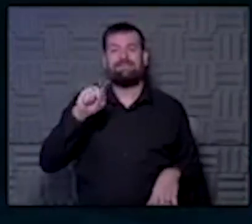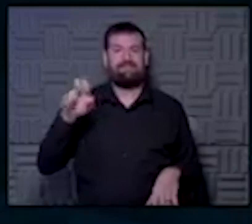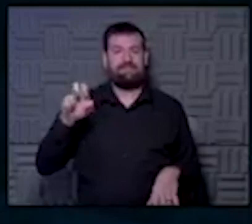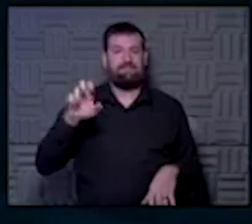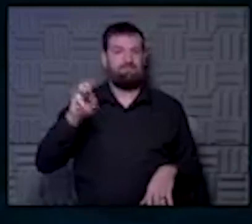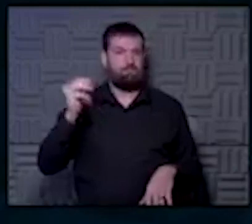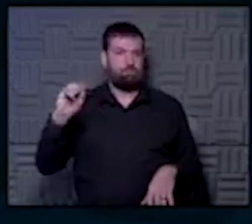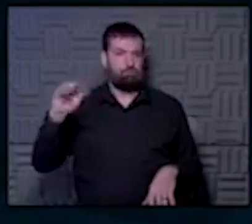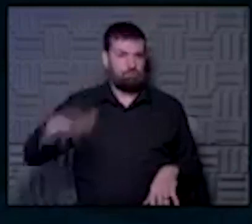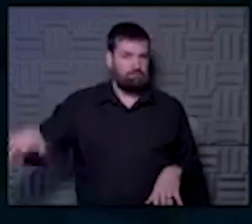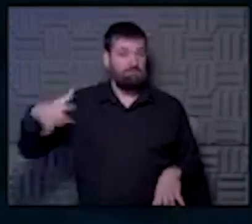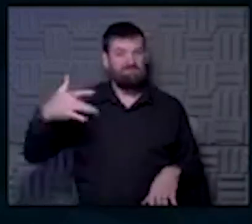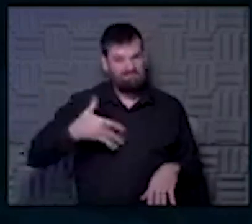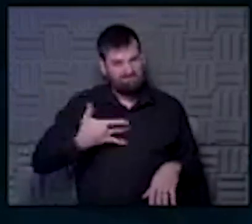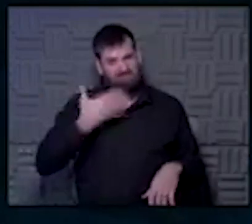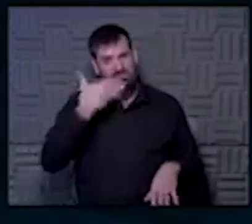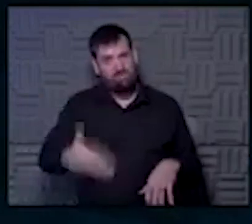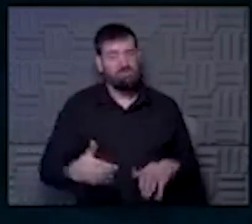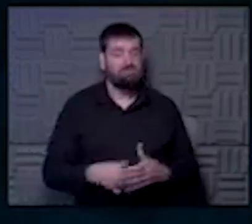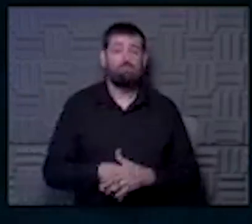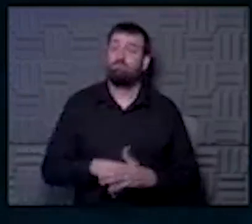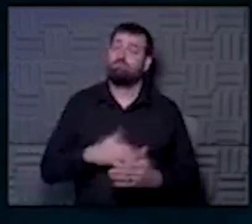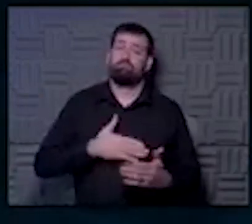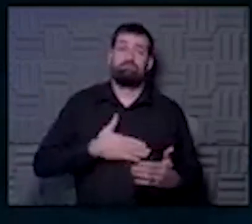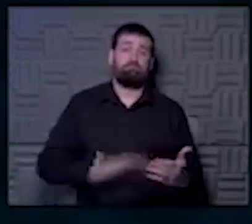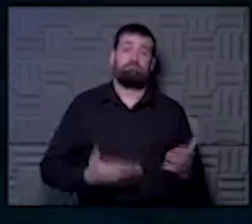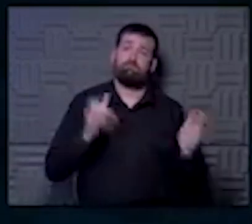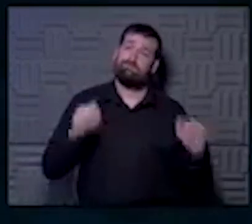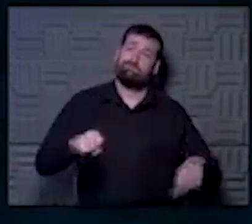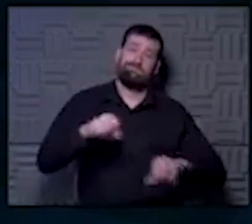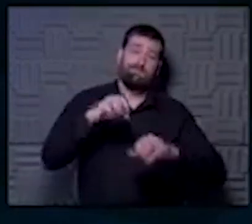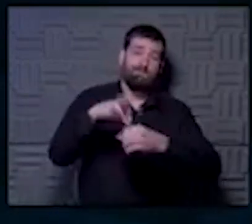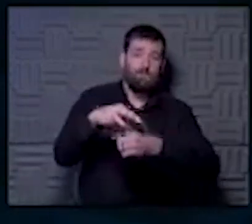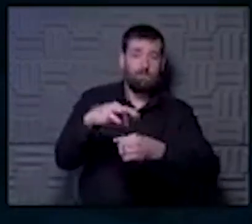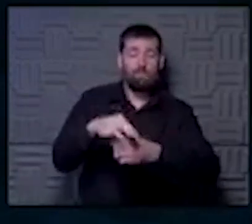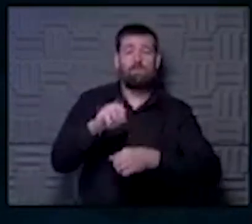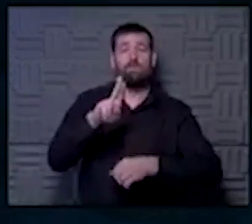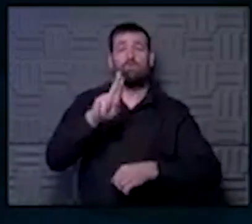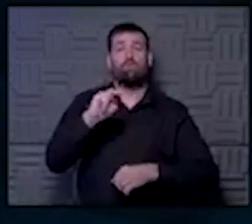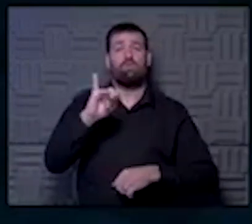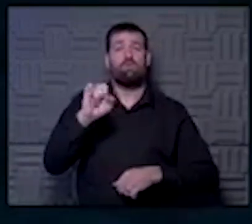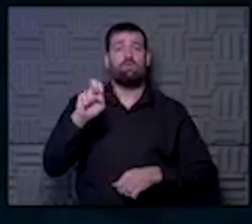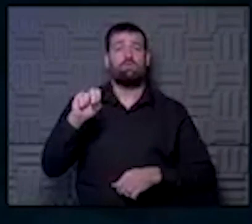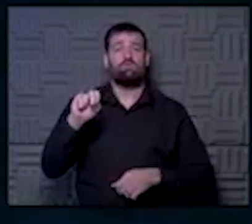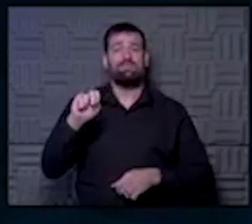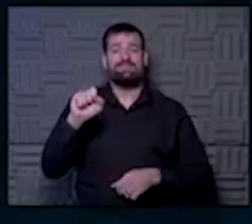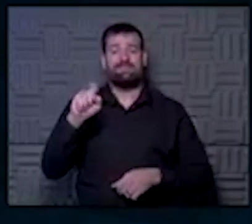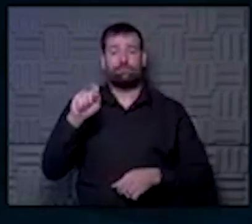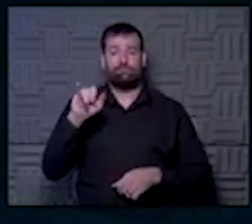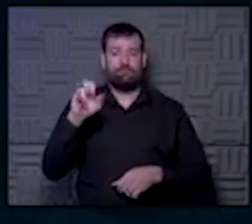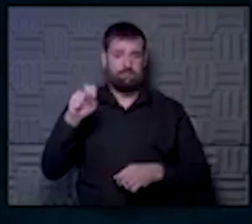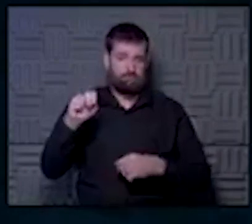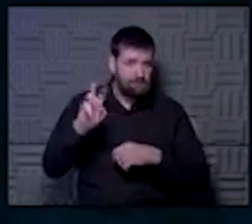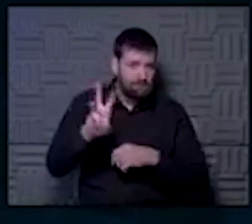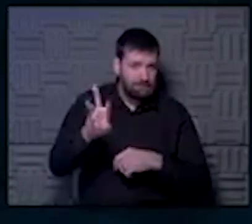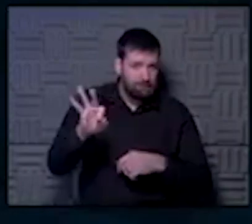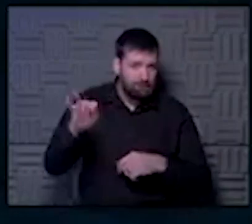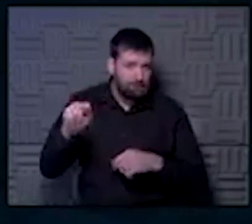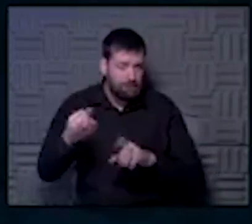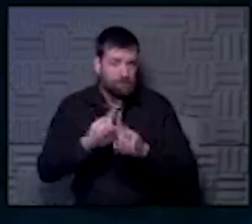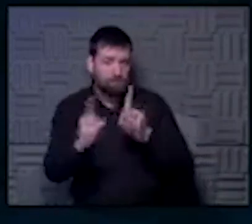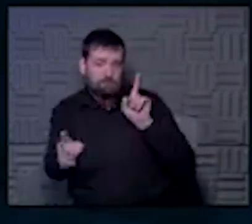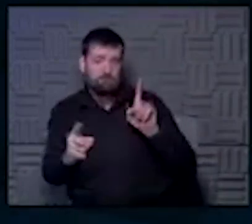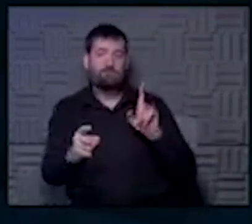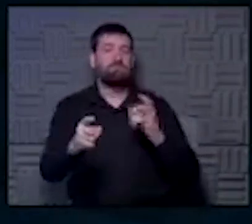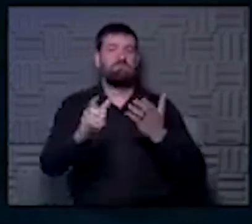it felt really good to me. I mean, I was happy to be able to vote. I walked in as a Union Station, kept the distancing 6 feet apart. People were